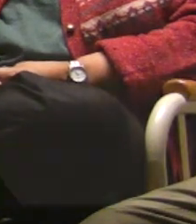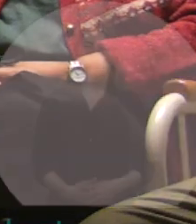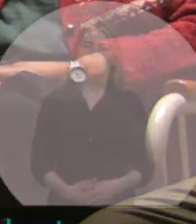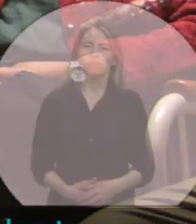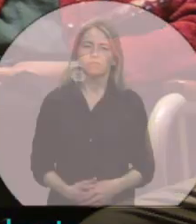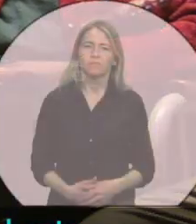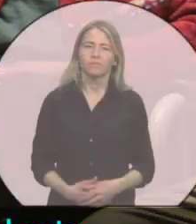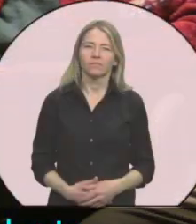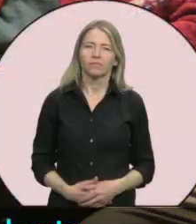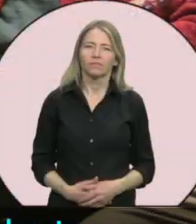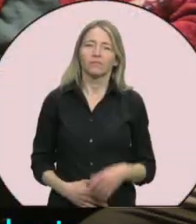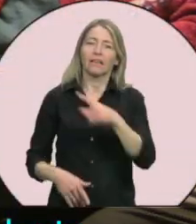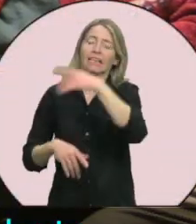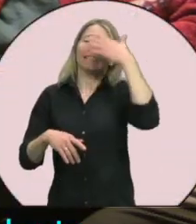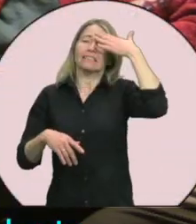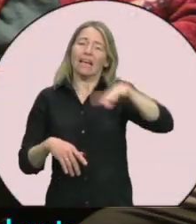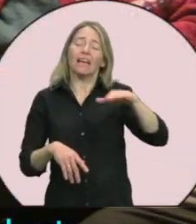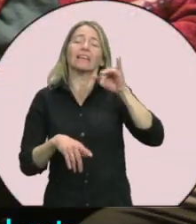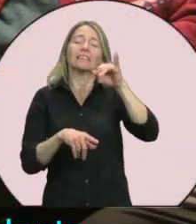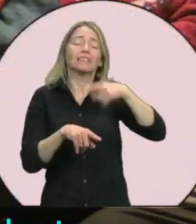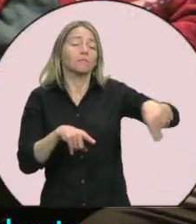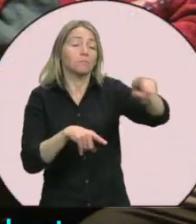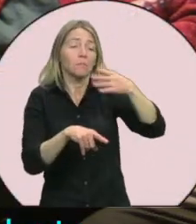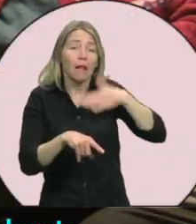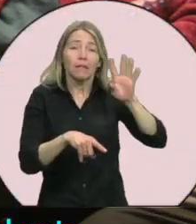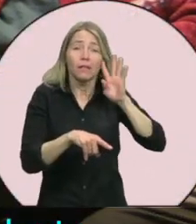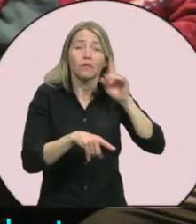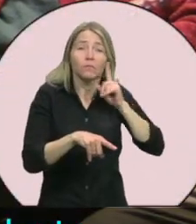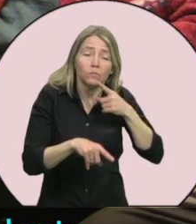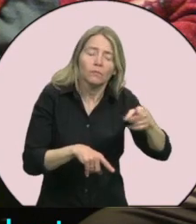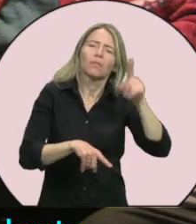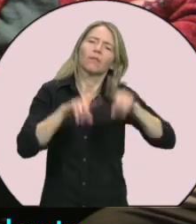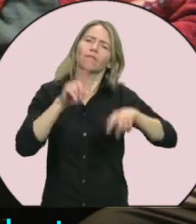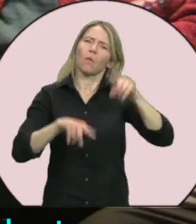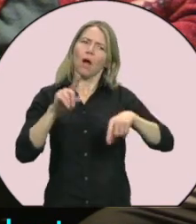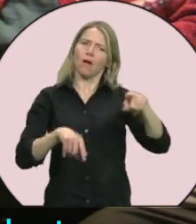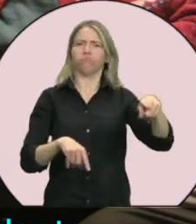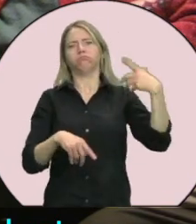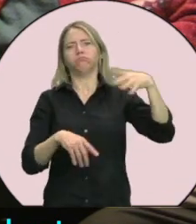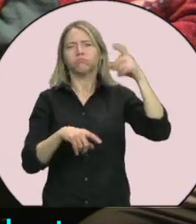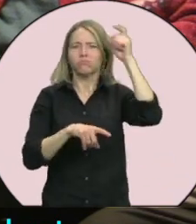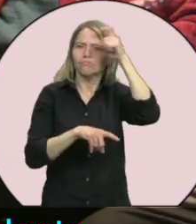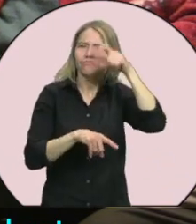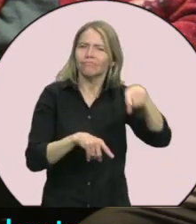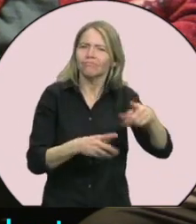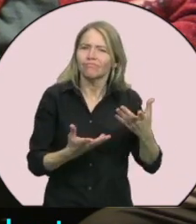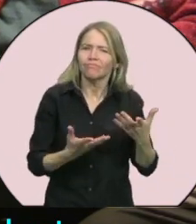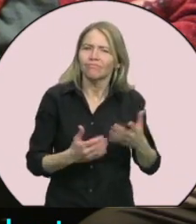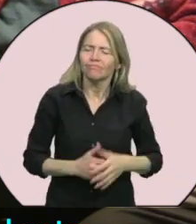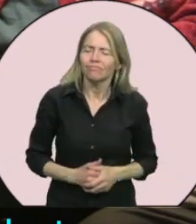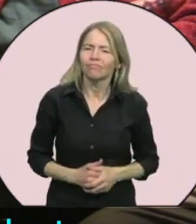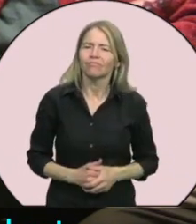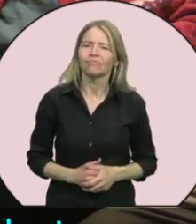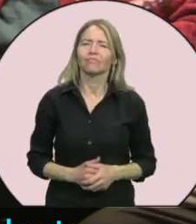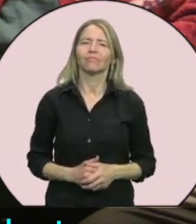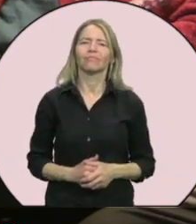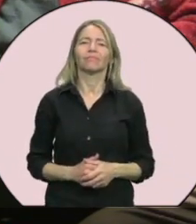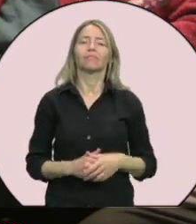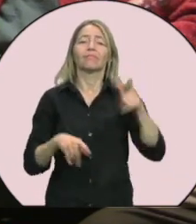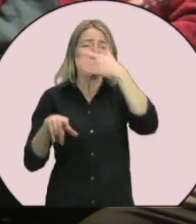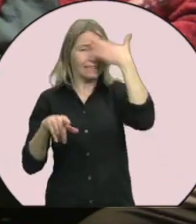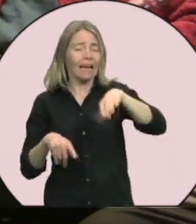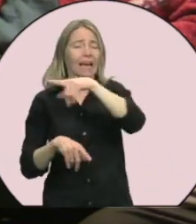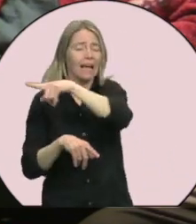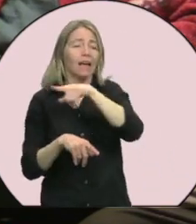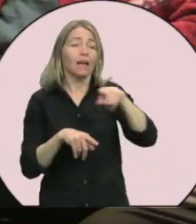And she knows too that even. If they're hearing impaired, they're much wiser than hearing impaired people too sometimes. And